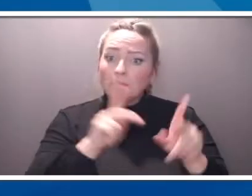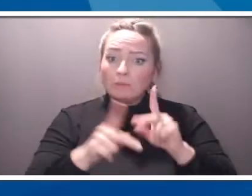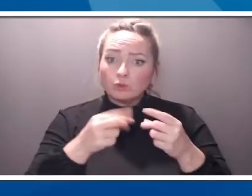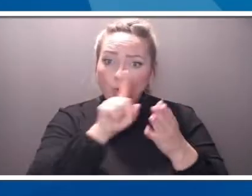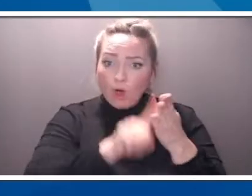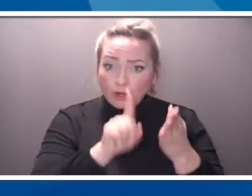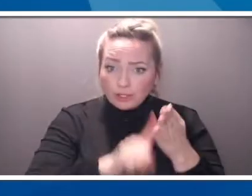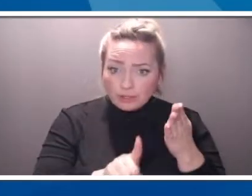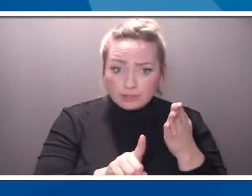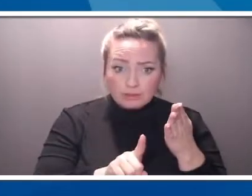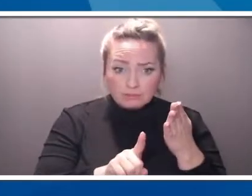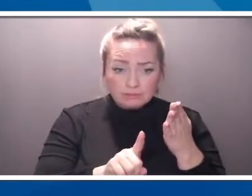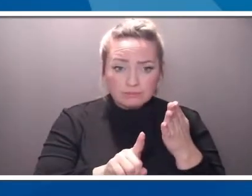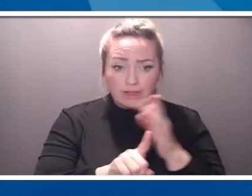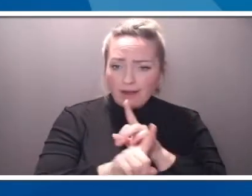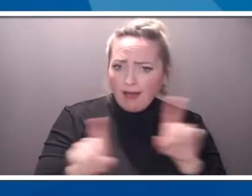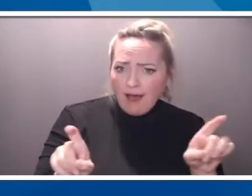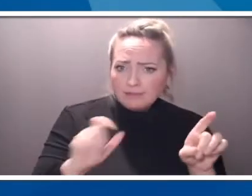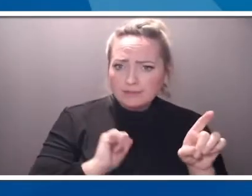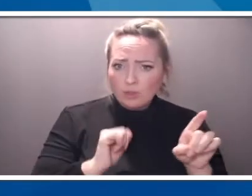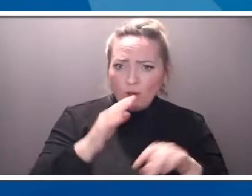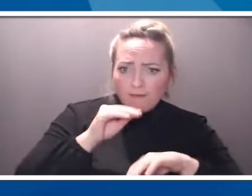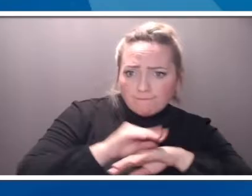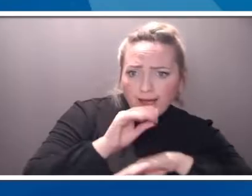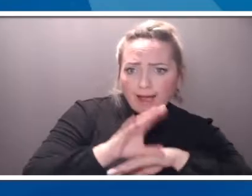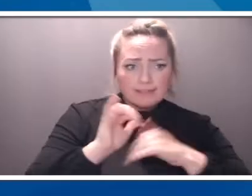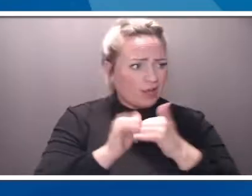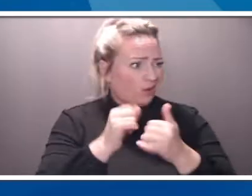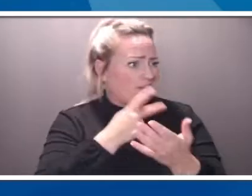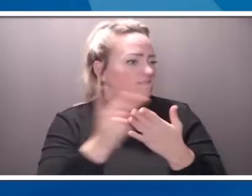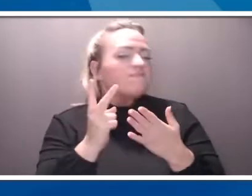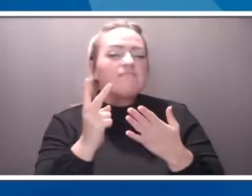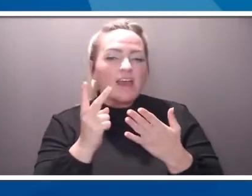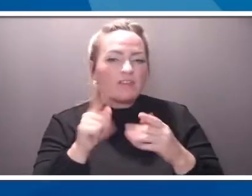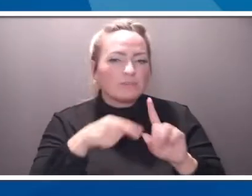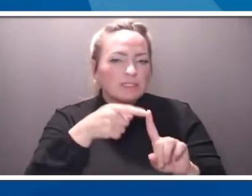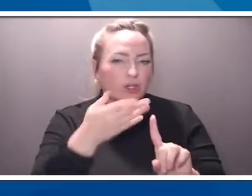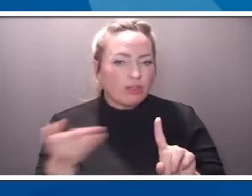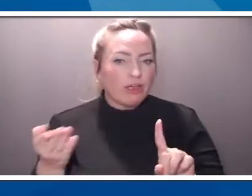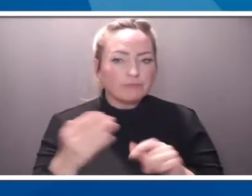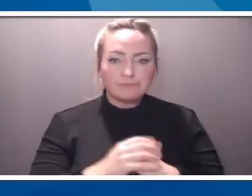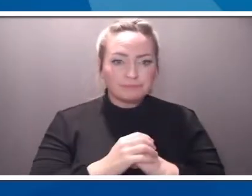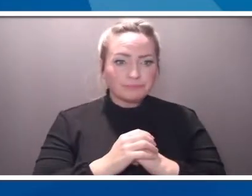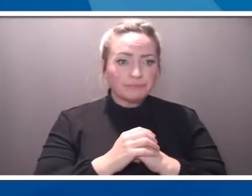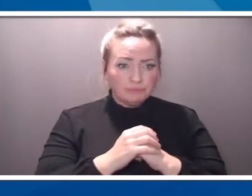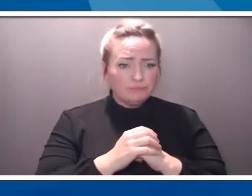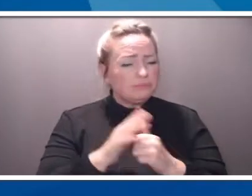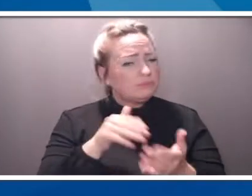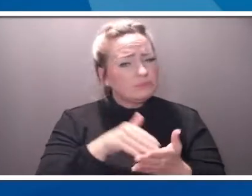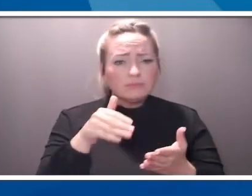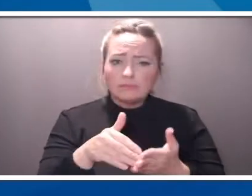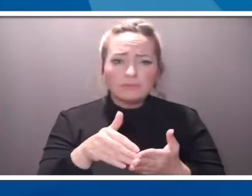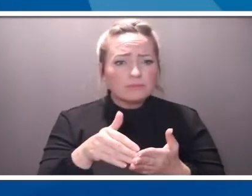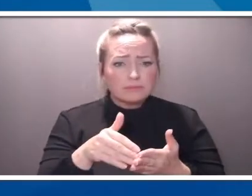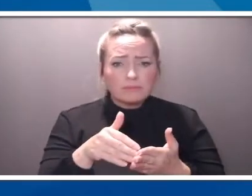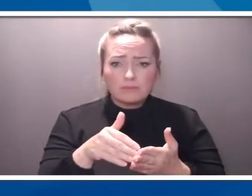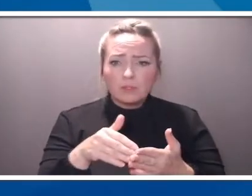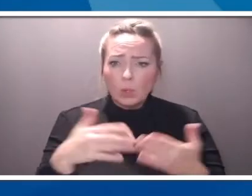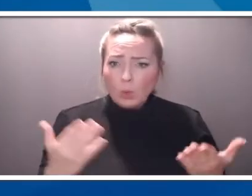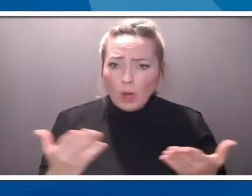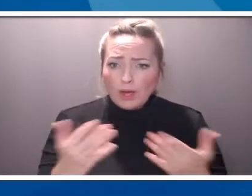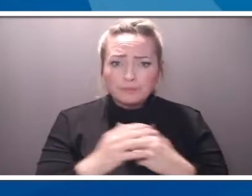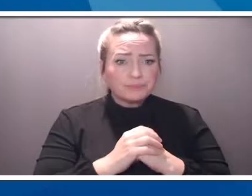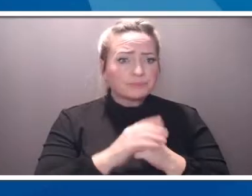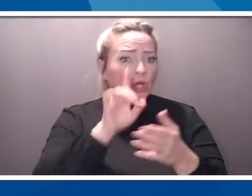find when people do audits and ask advice, how can I fail this particular thing? And far too